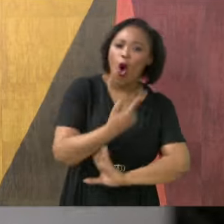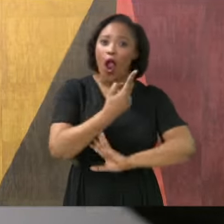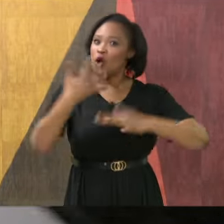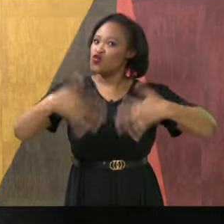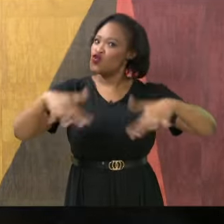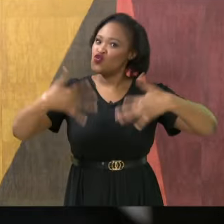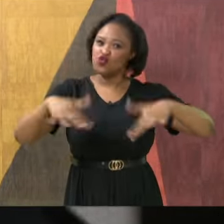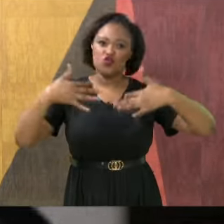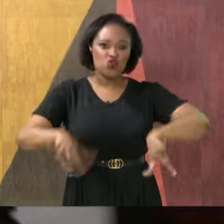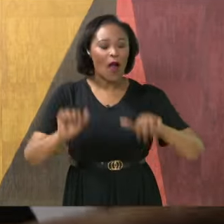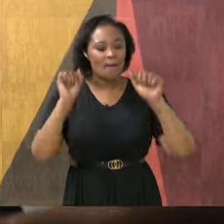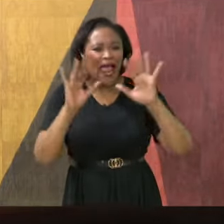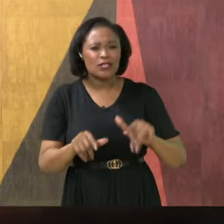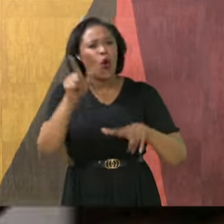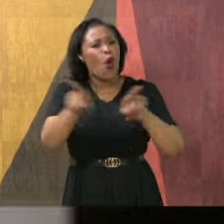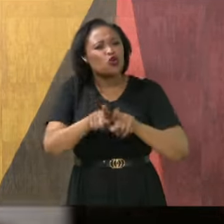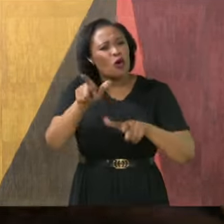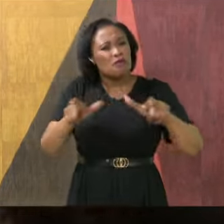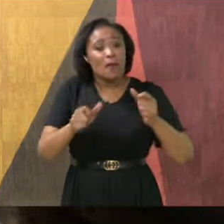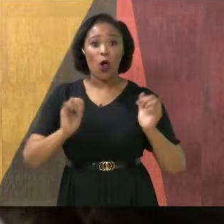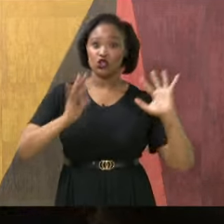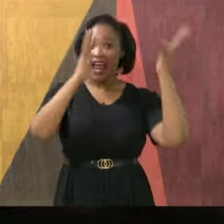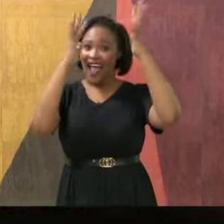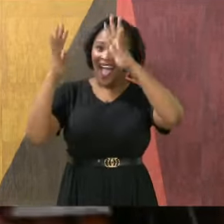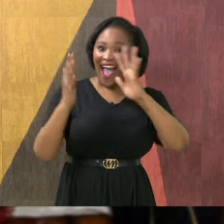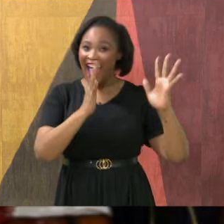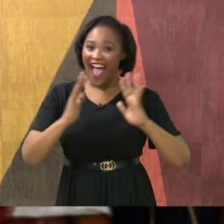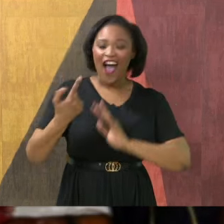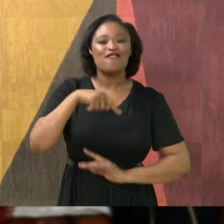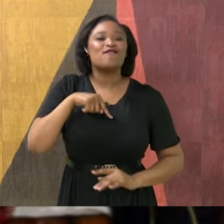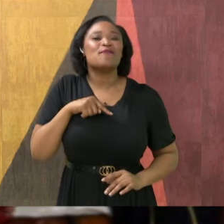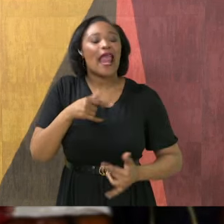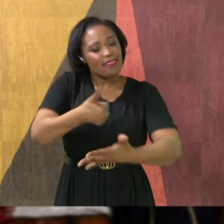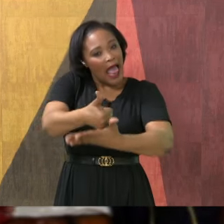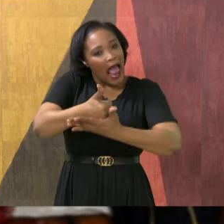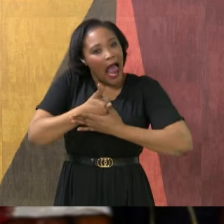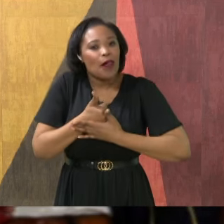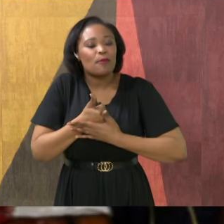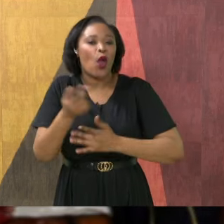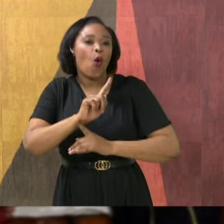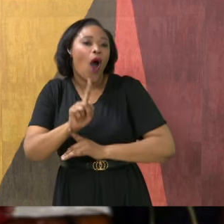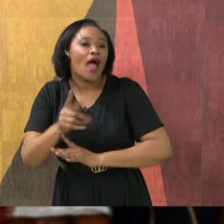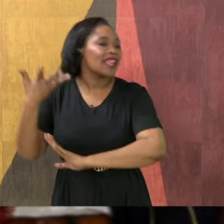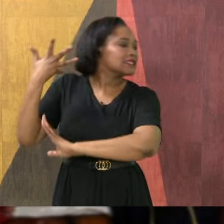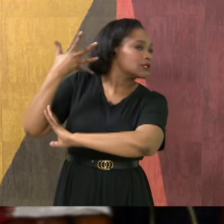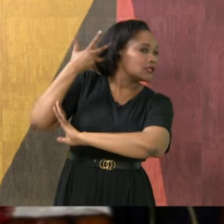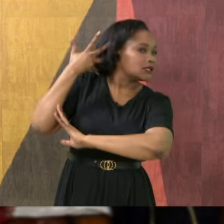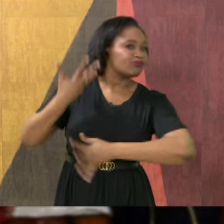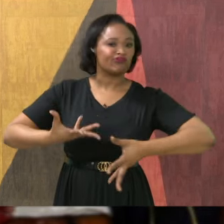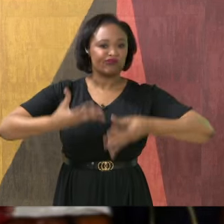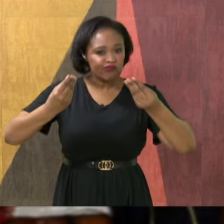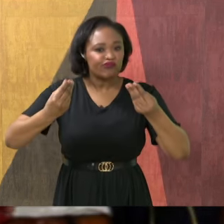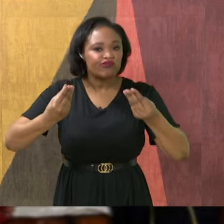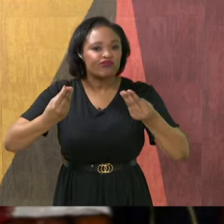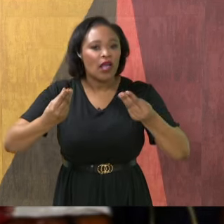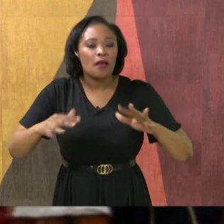the ones just cheering for me, small things, the ones who helped me with getting a cochlear implant, who